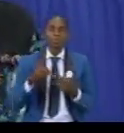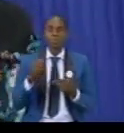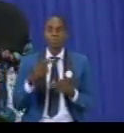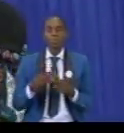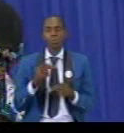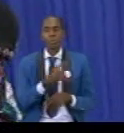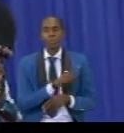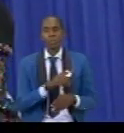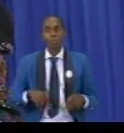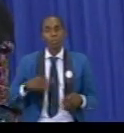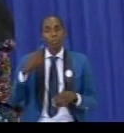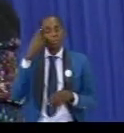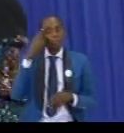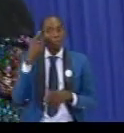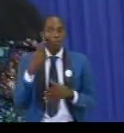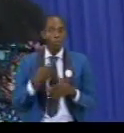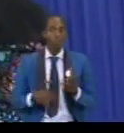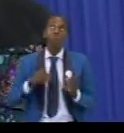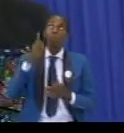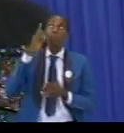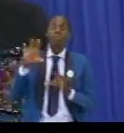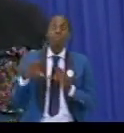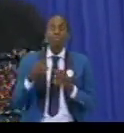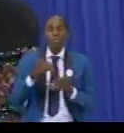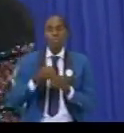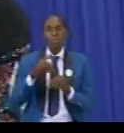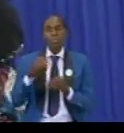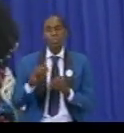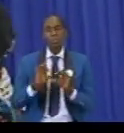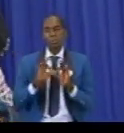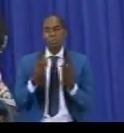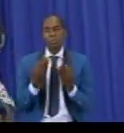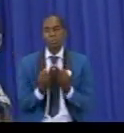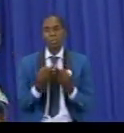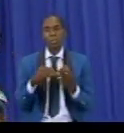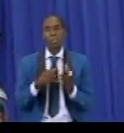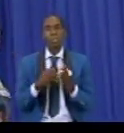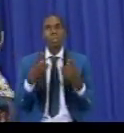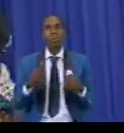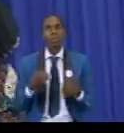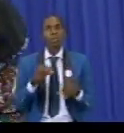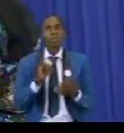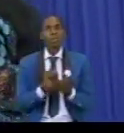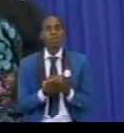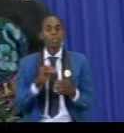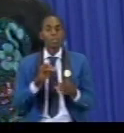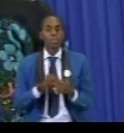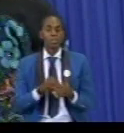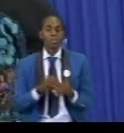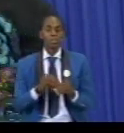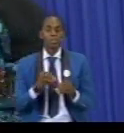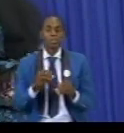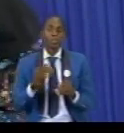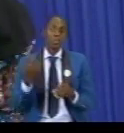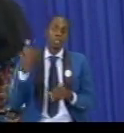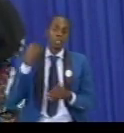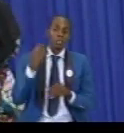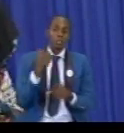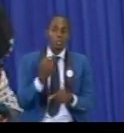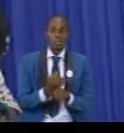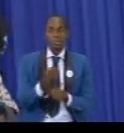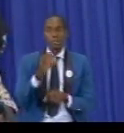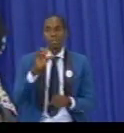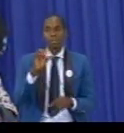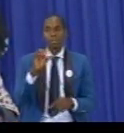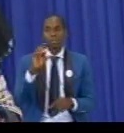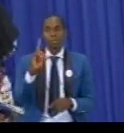did for my family. It happened that in the GCK of November last year, my daughter fell into